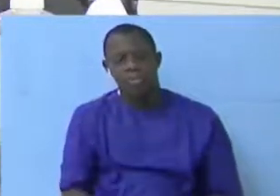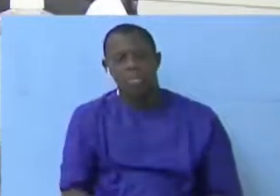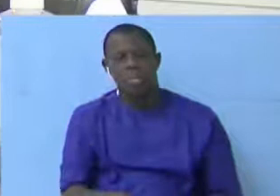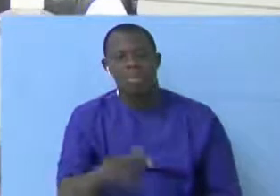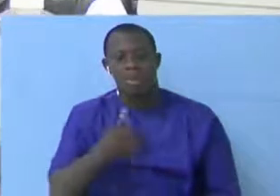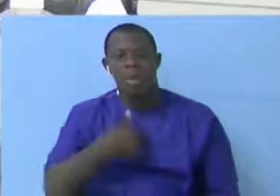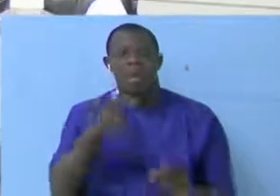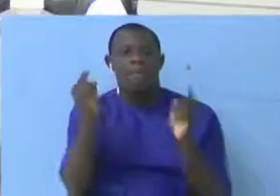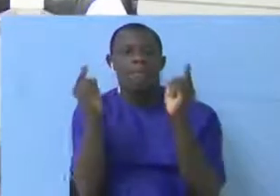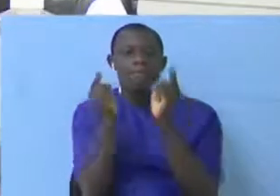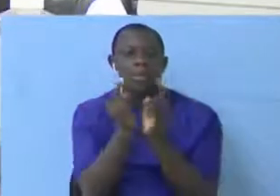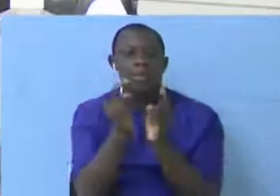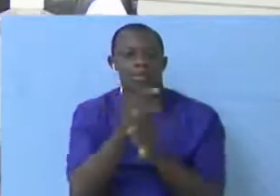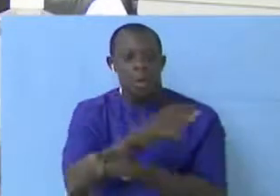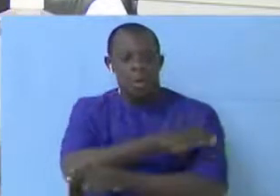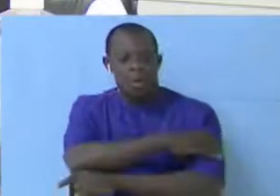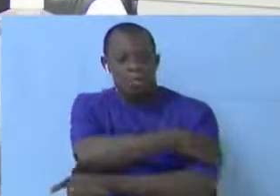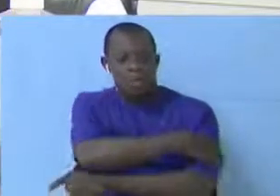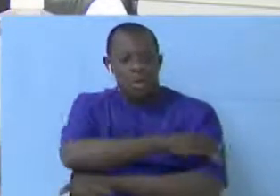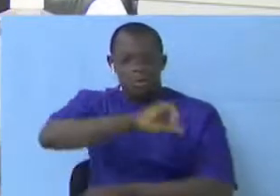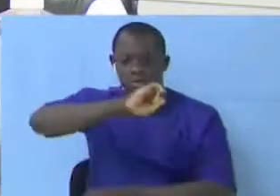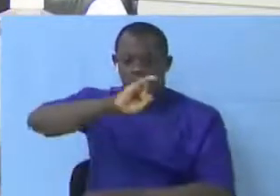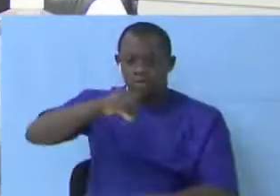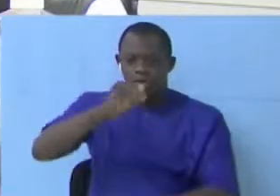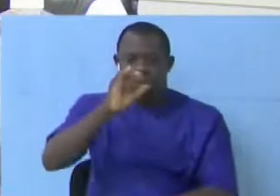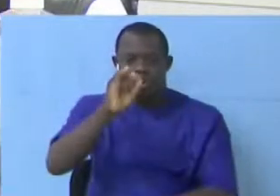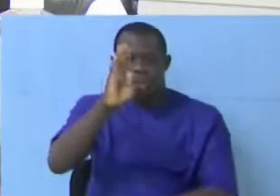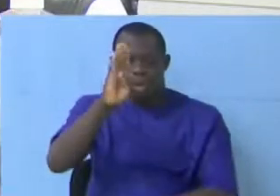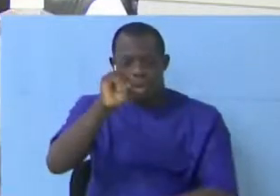Captain Job have been put in that room there.